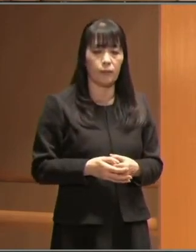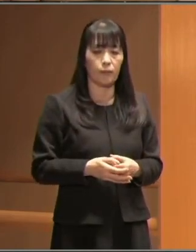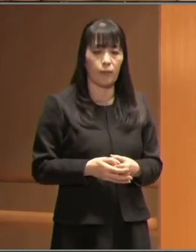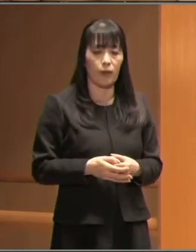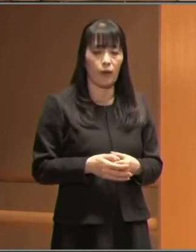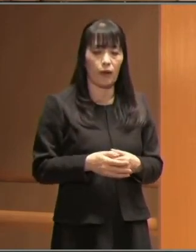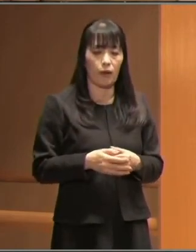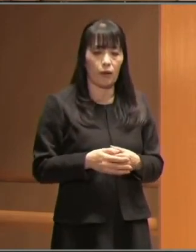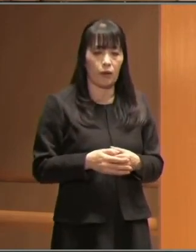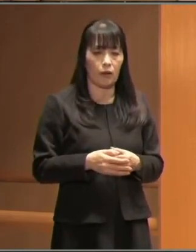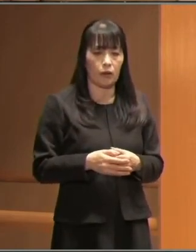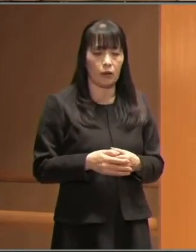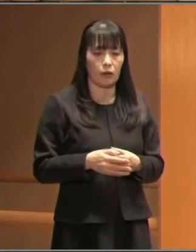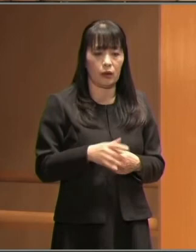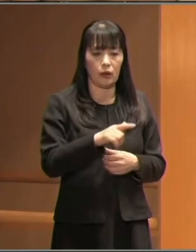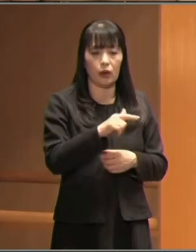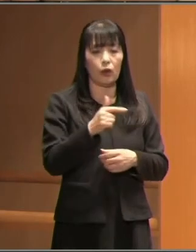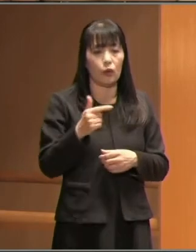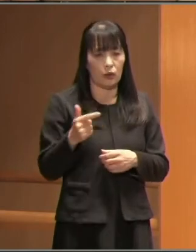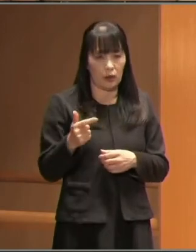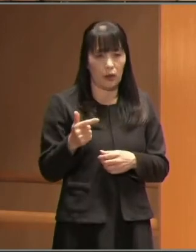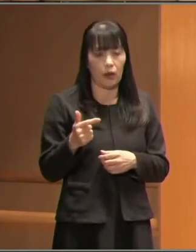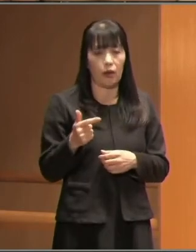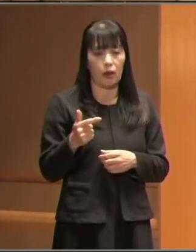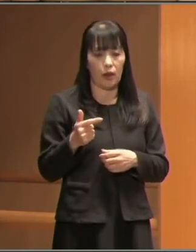of washi.